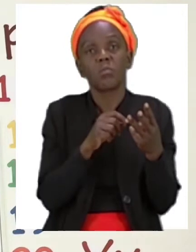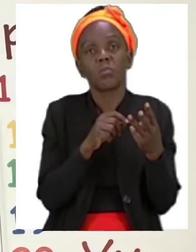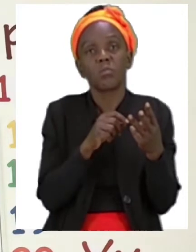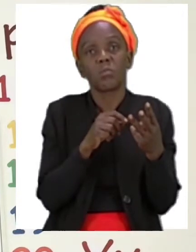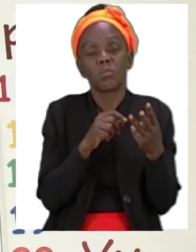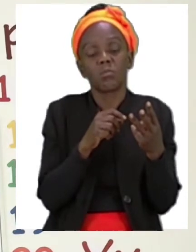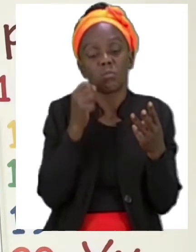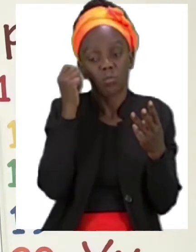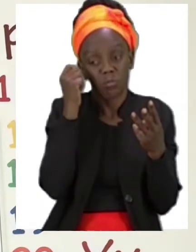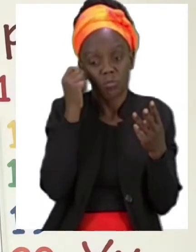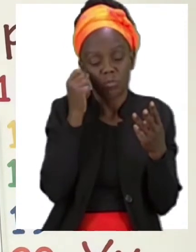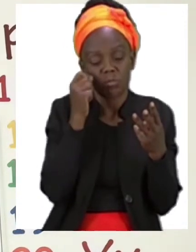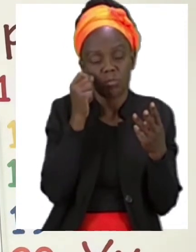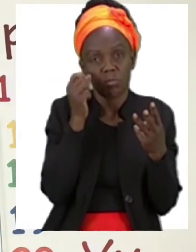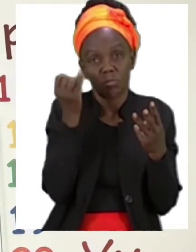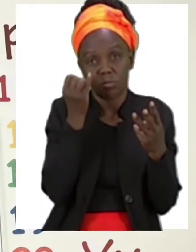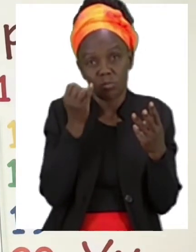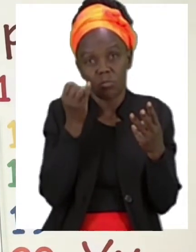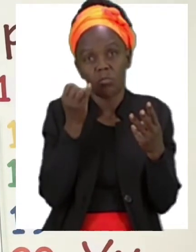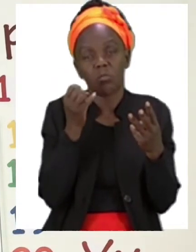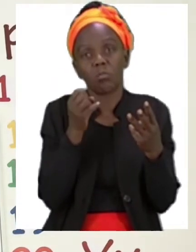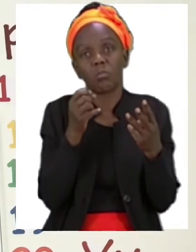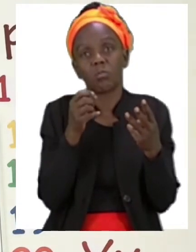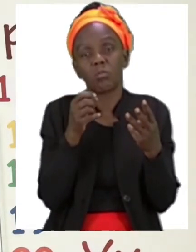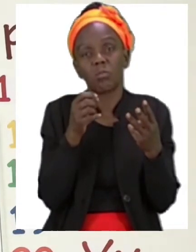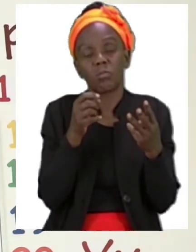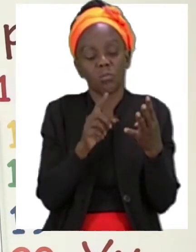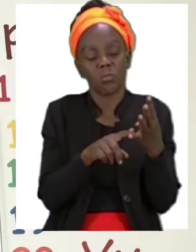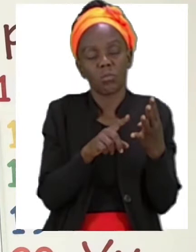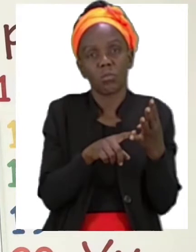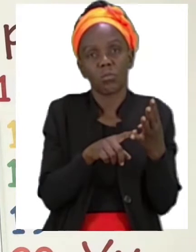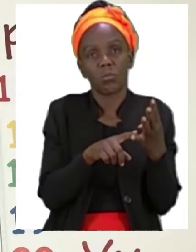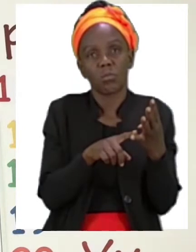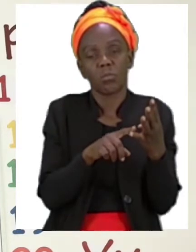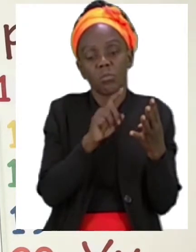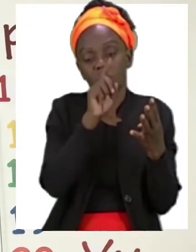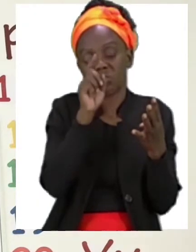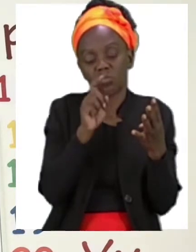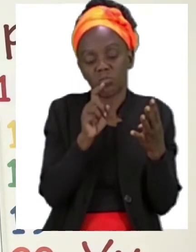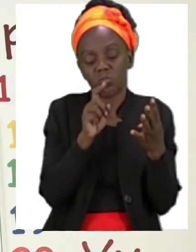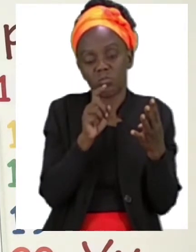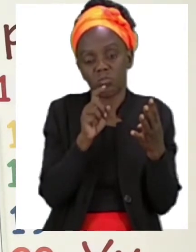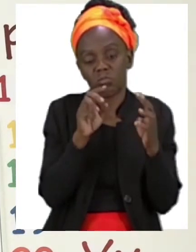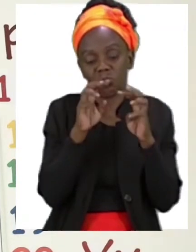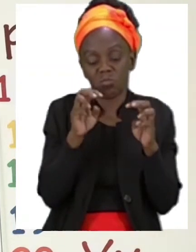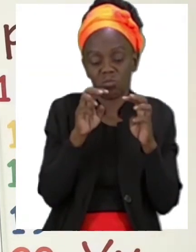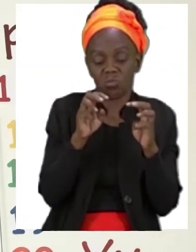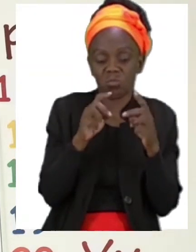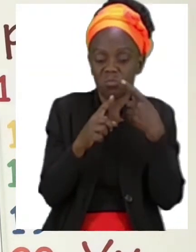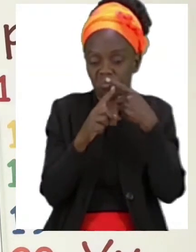kind of did here. And the third is to ask yourself, is it a plus sum or